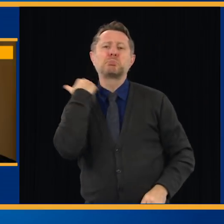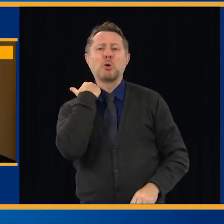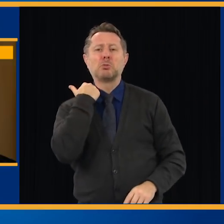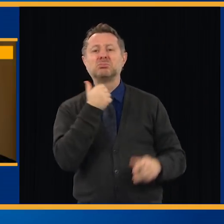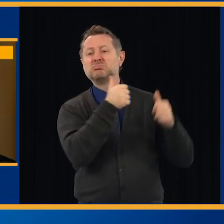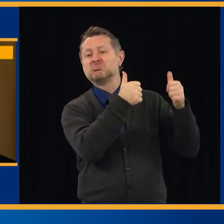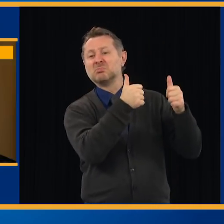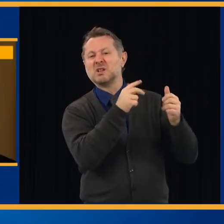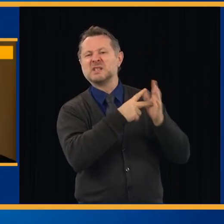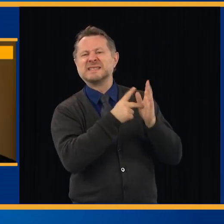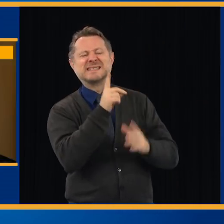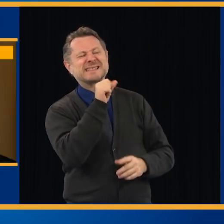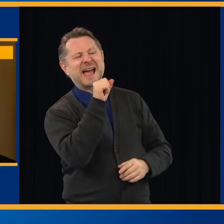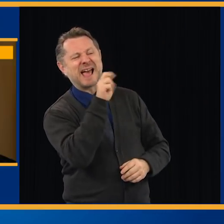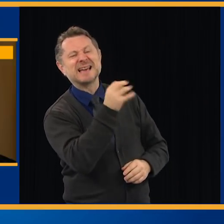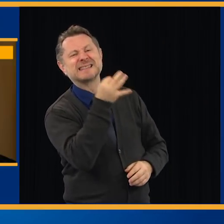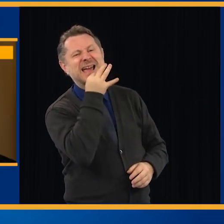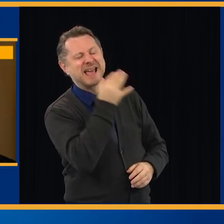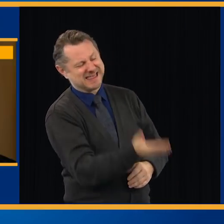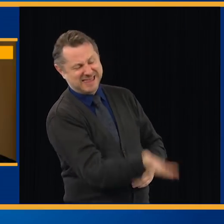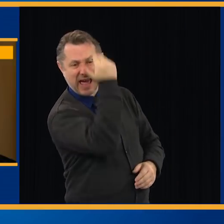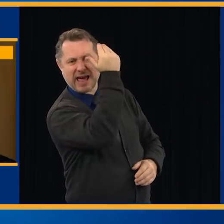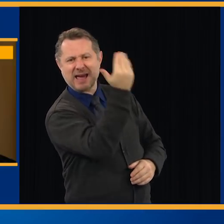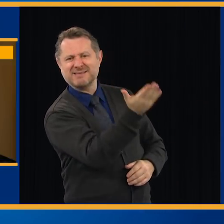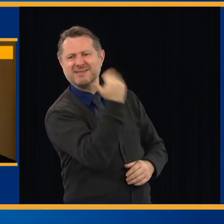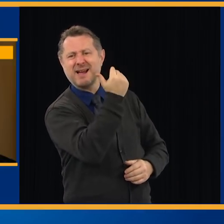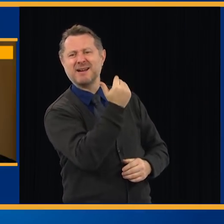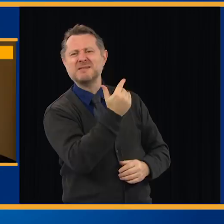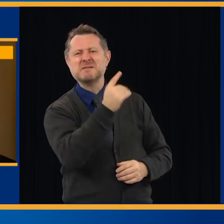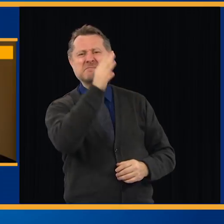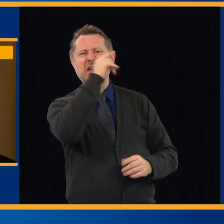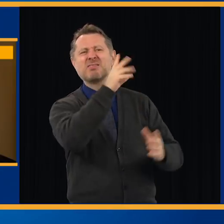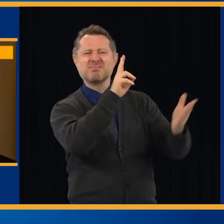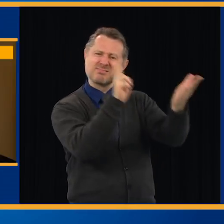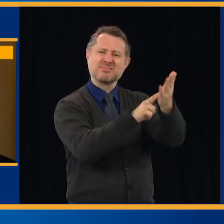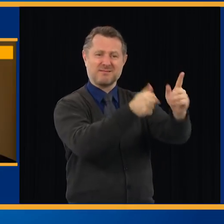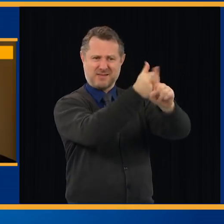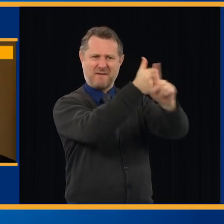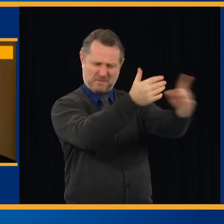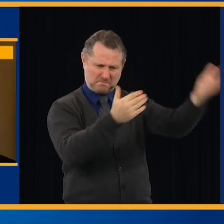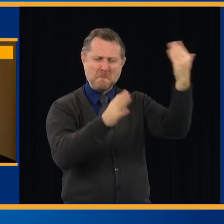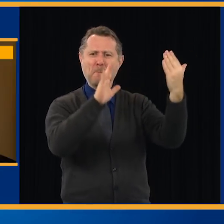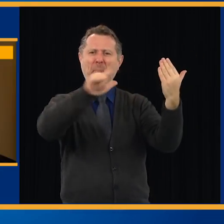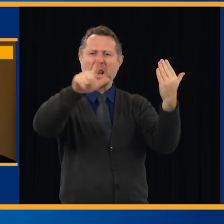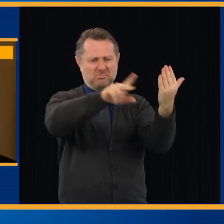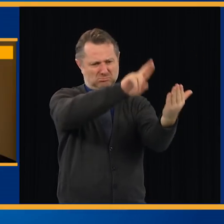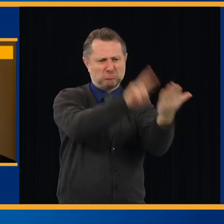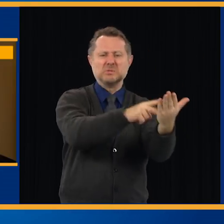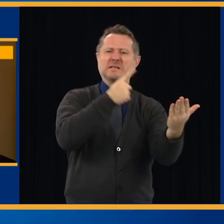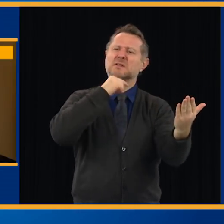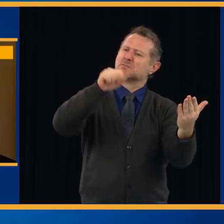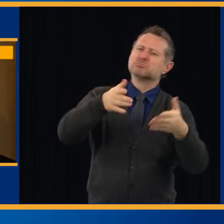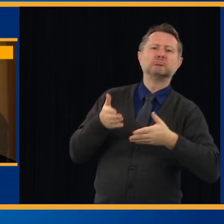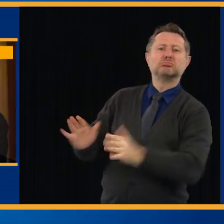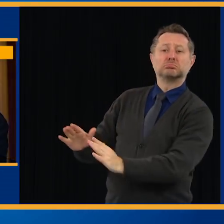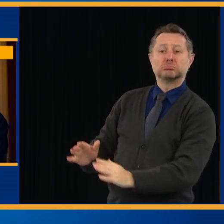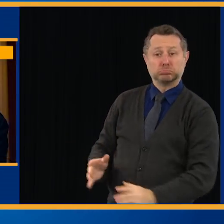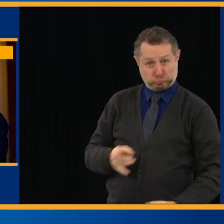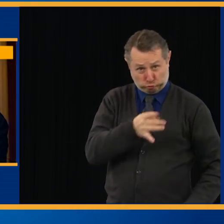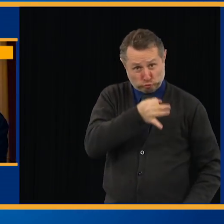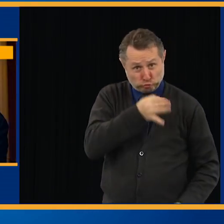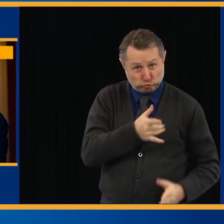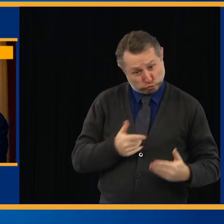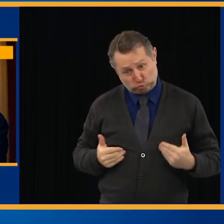signed by the president. So, but to make it partisan is what is